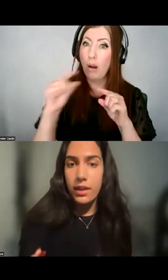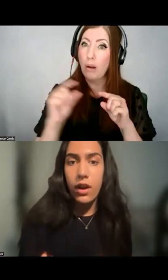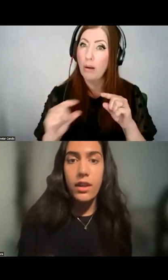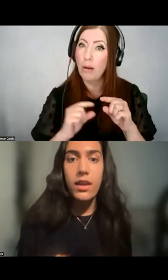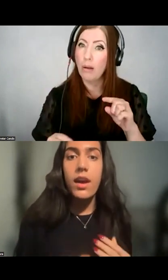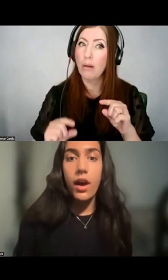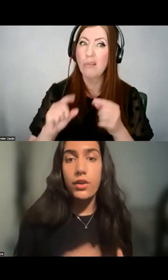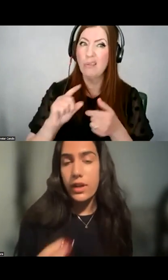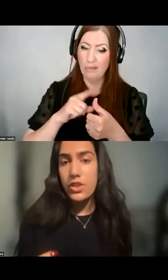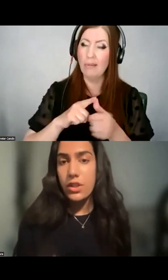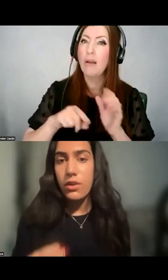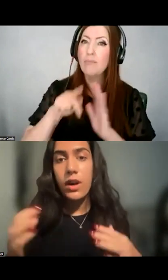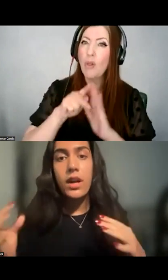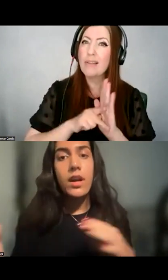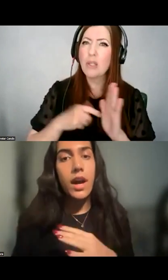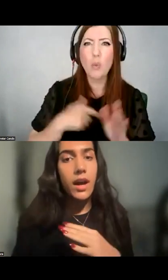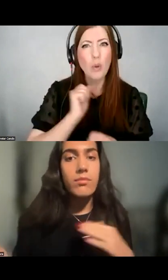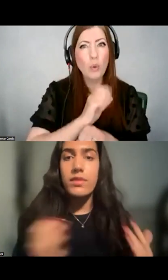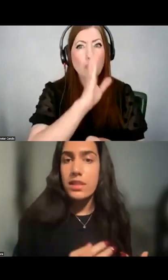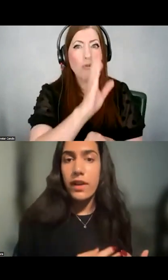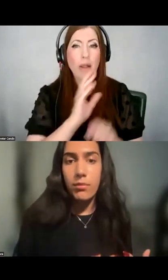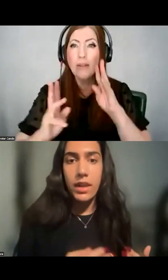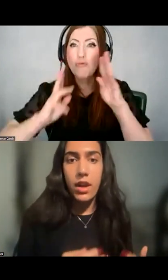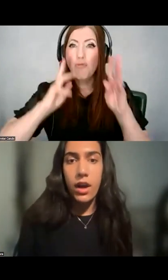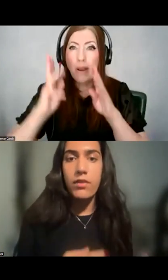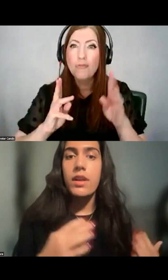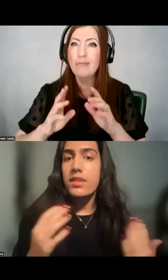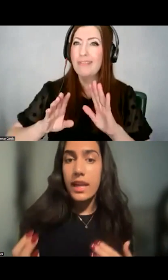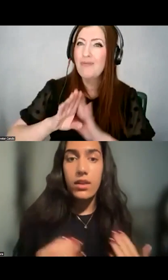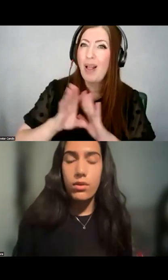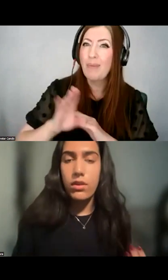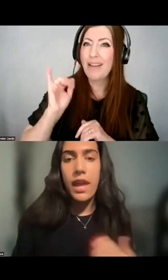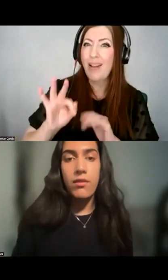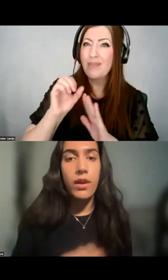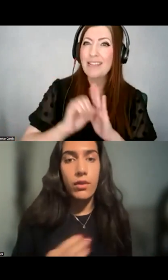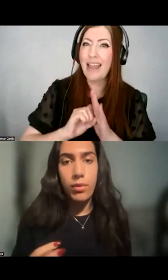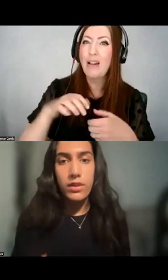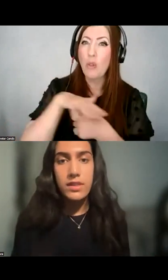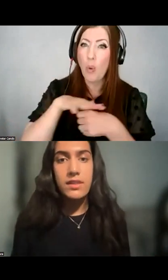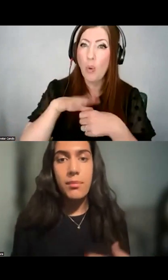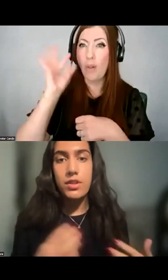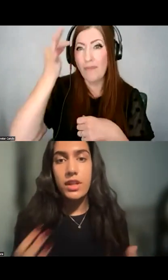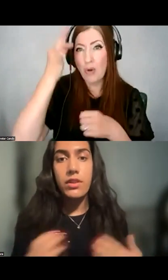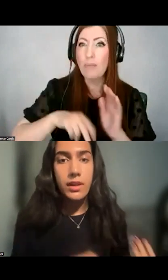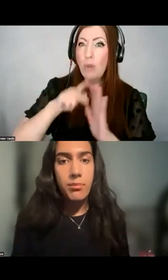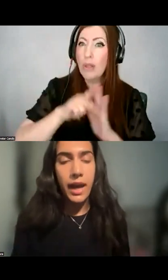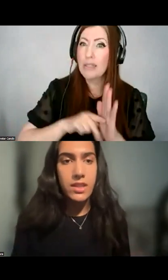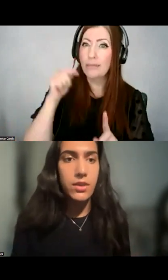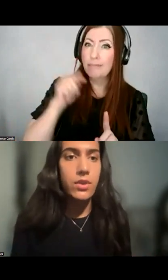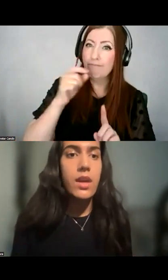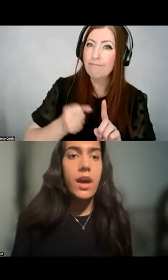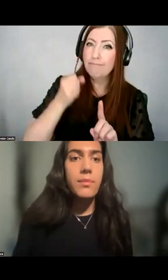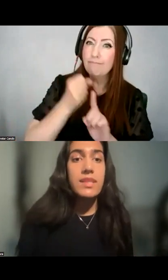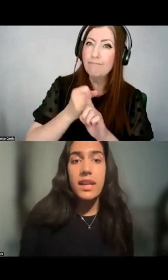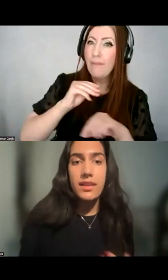work directly on the creation or the development of state, local, and federal policies that particularly impact